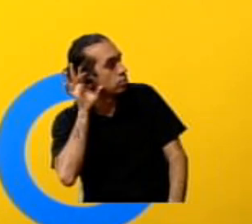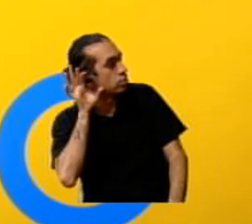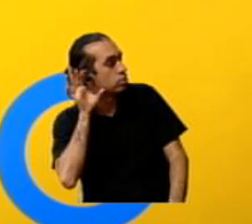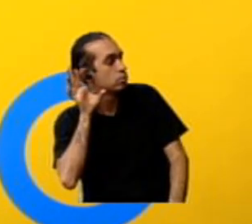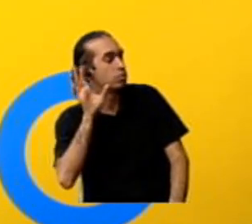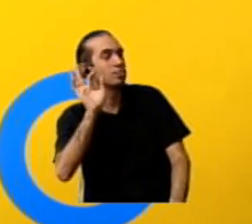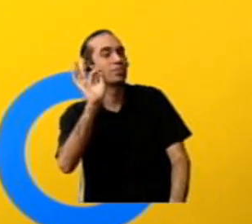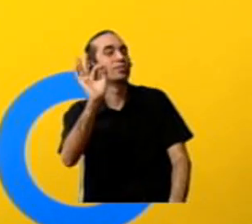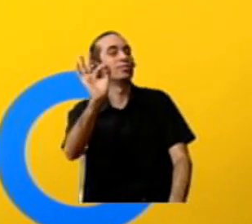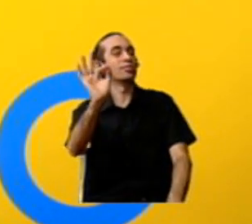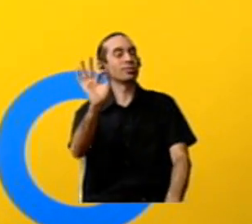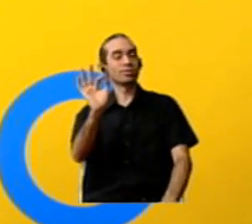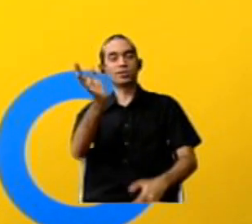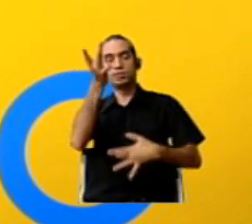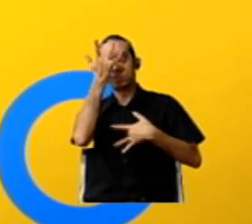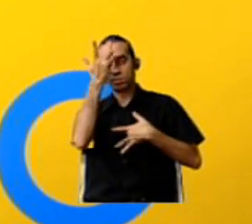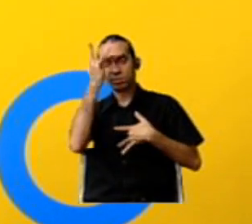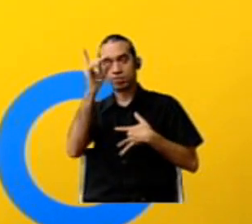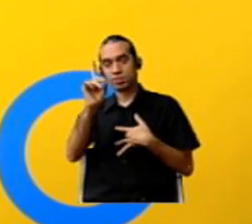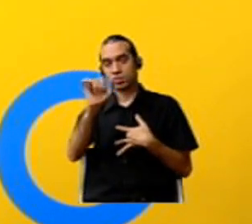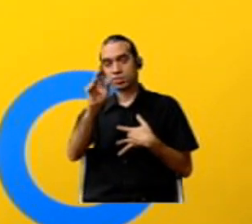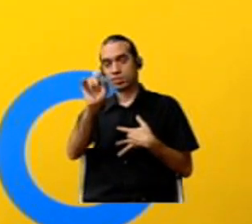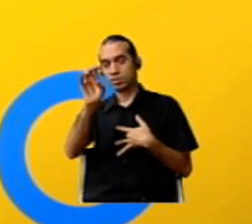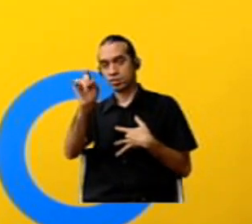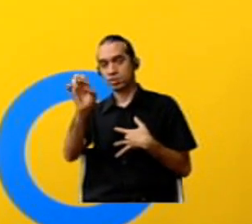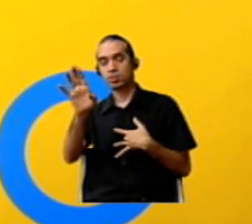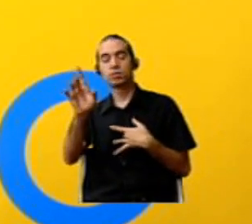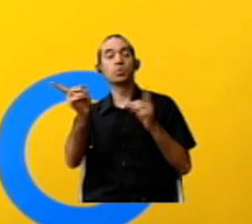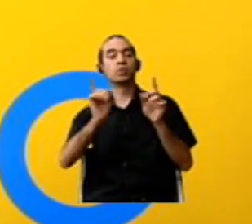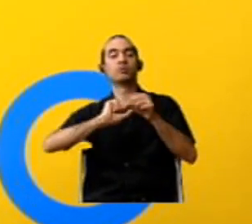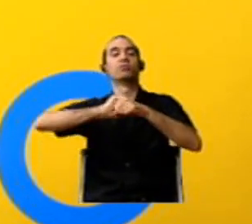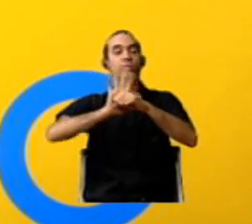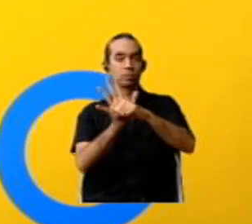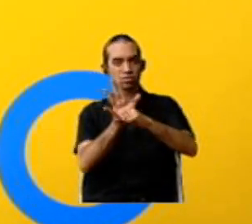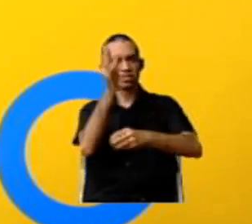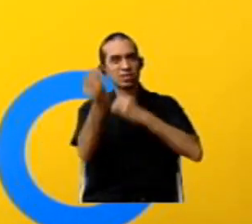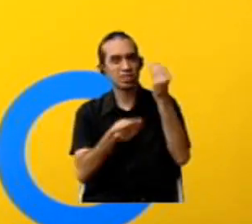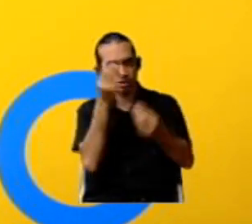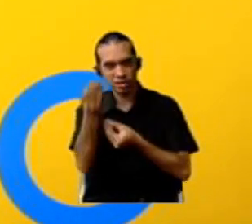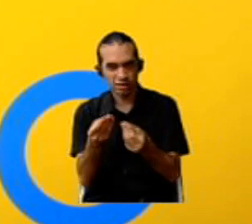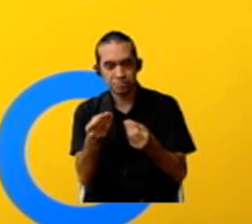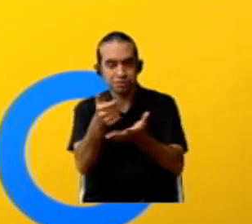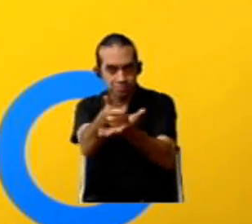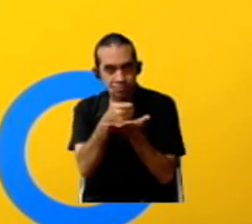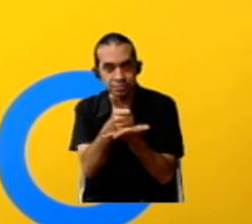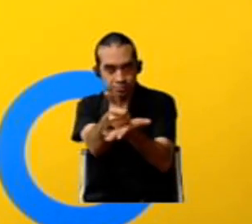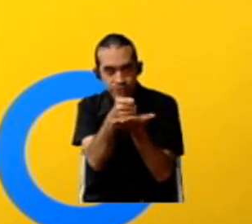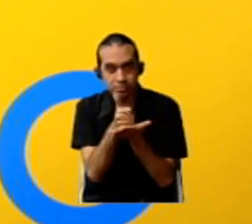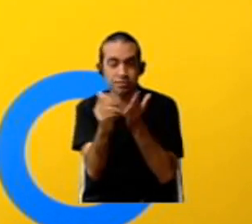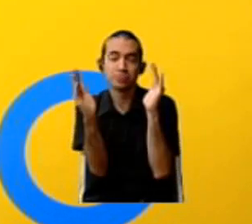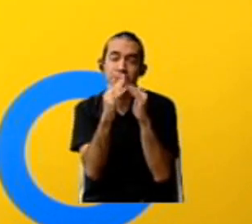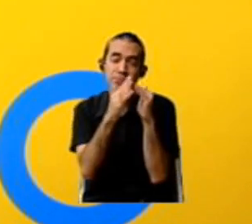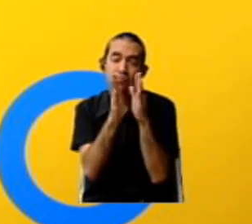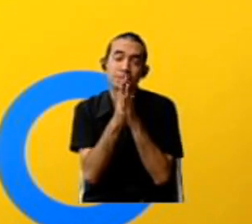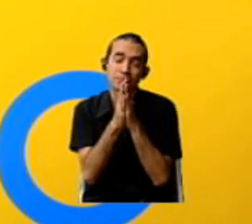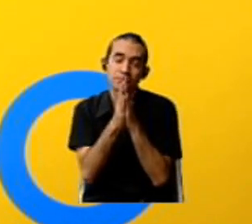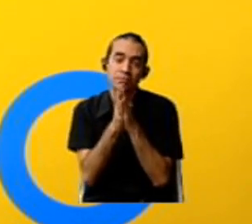Oh, yes, the disease is coronavirus. Good. What should I do? Help us at home, please.